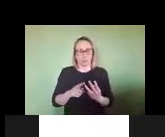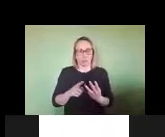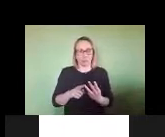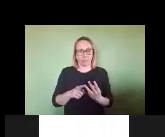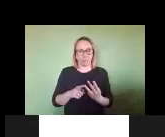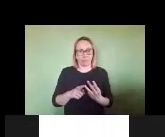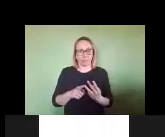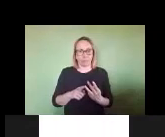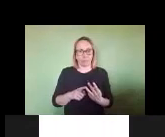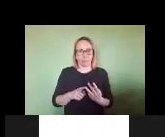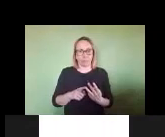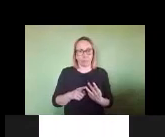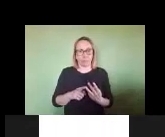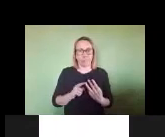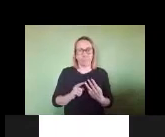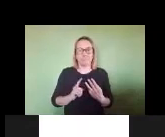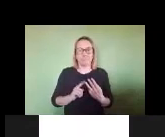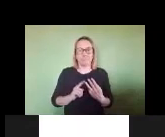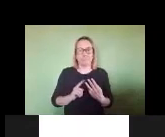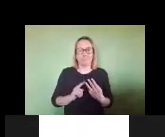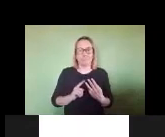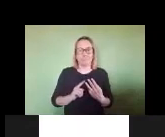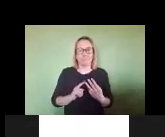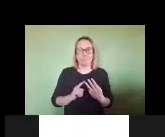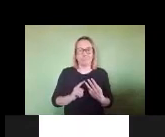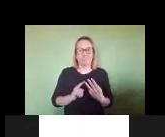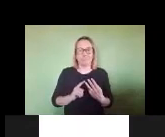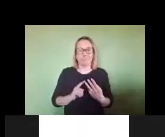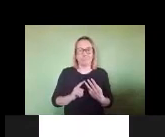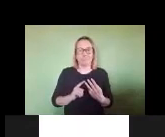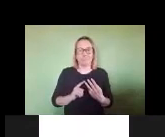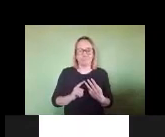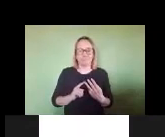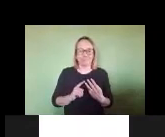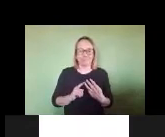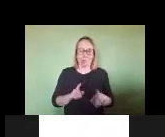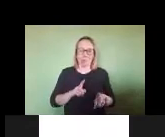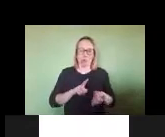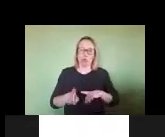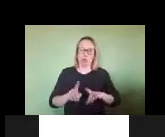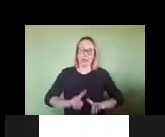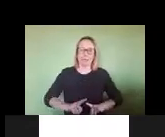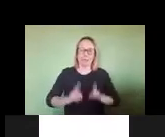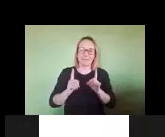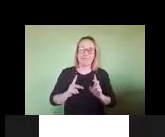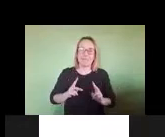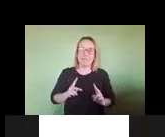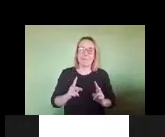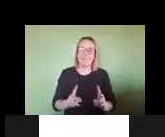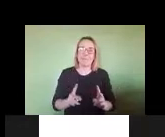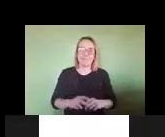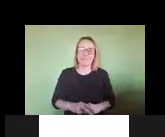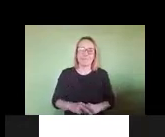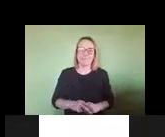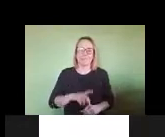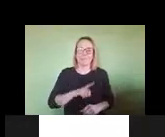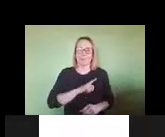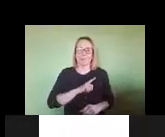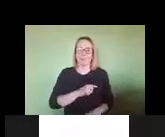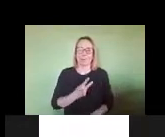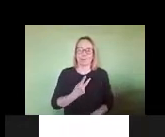then with the third one, we actually tried a different look because it's the 20th